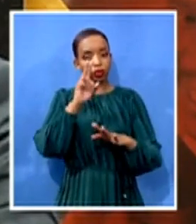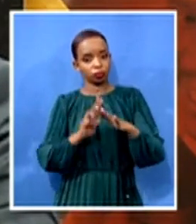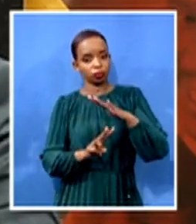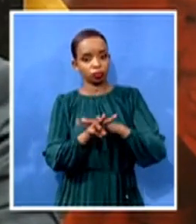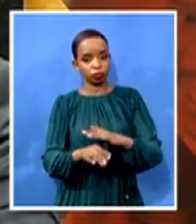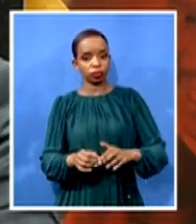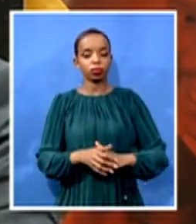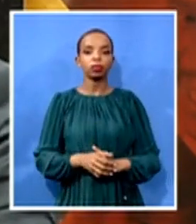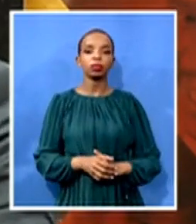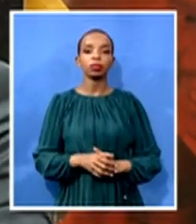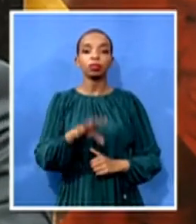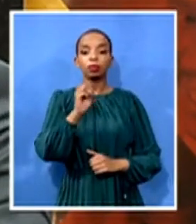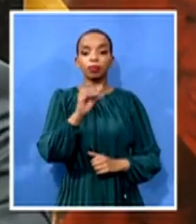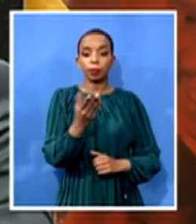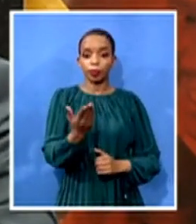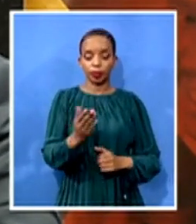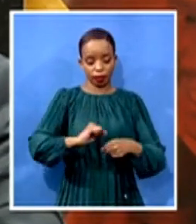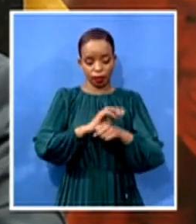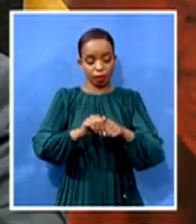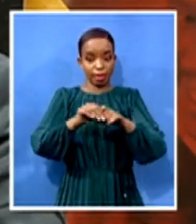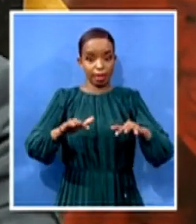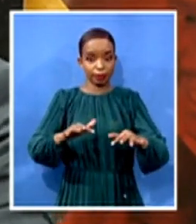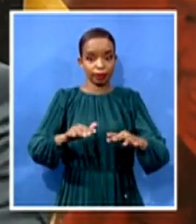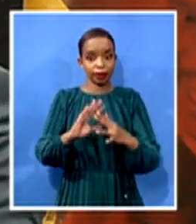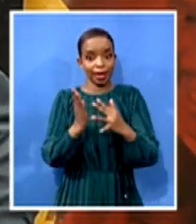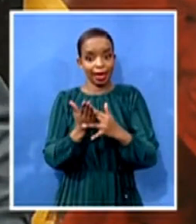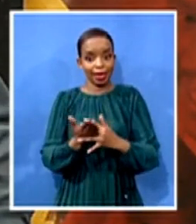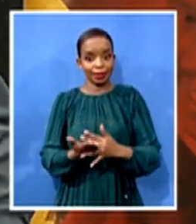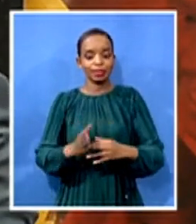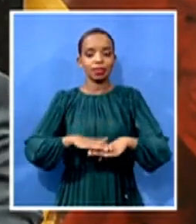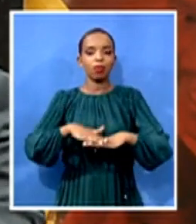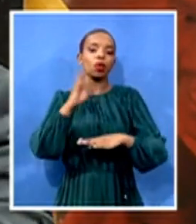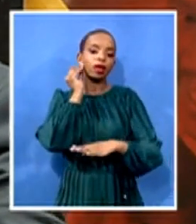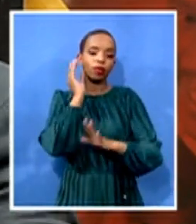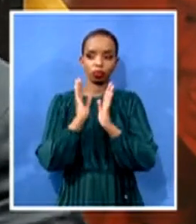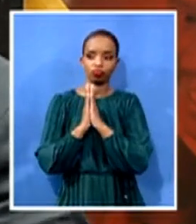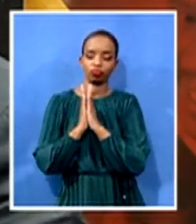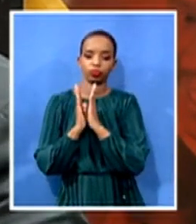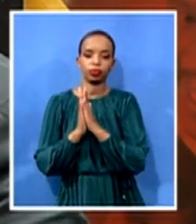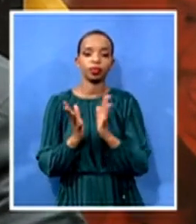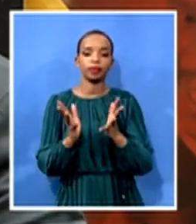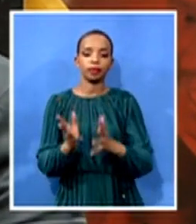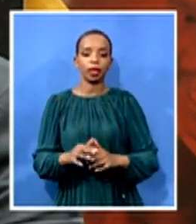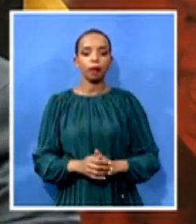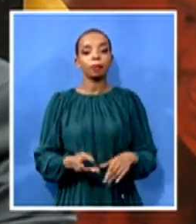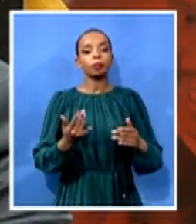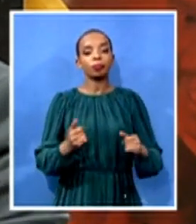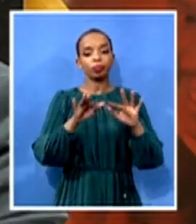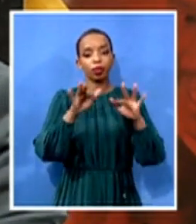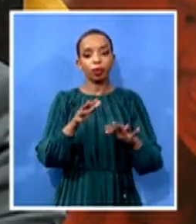cases where more information was requested. Employees are encouraged to report COVID-19 cases